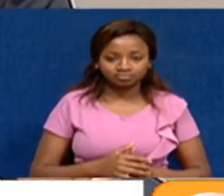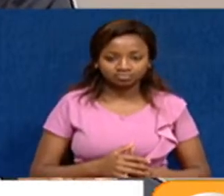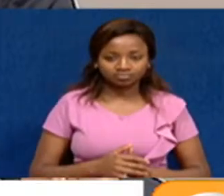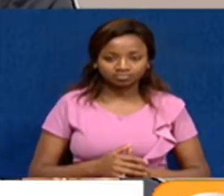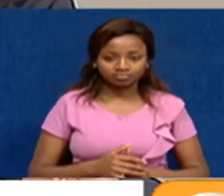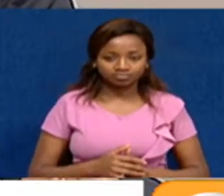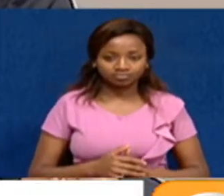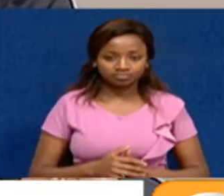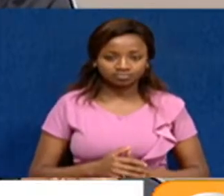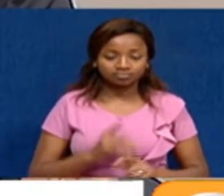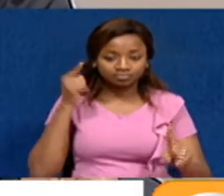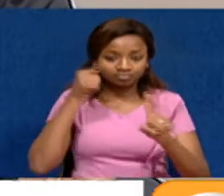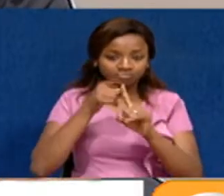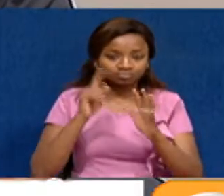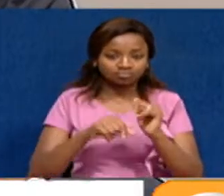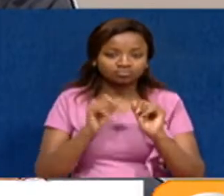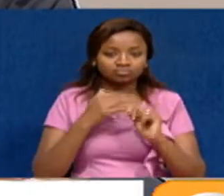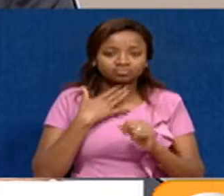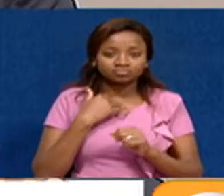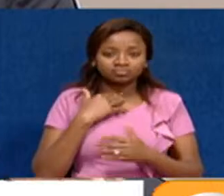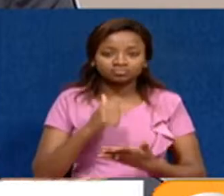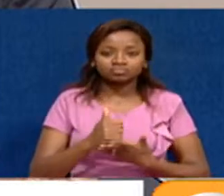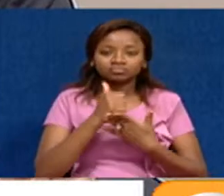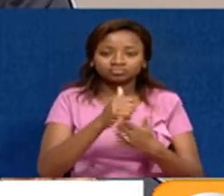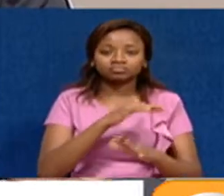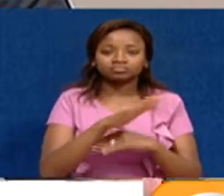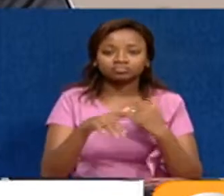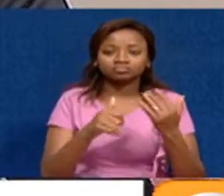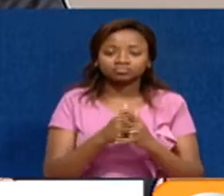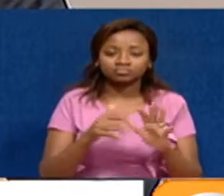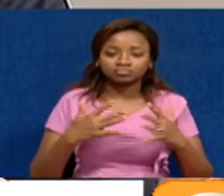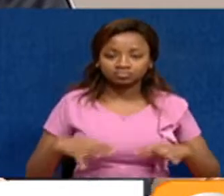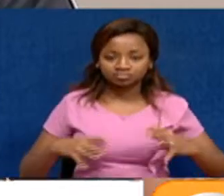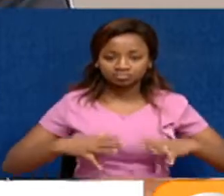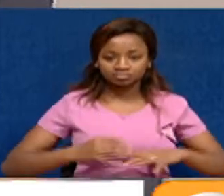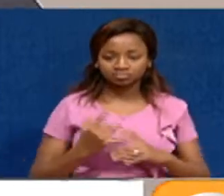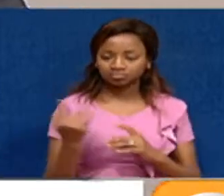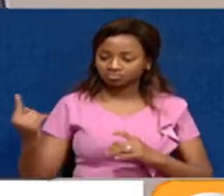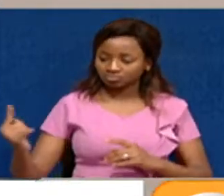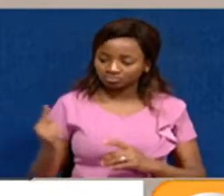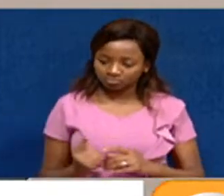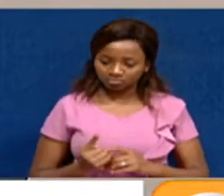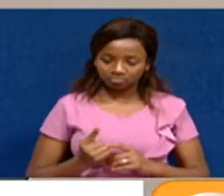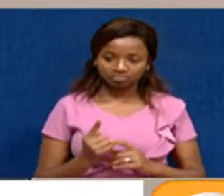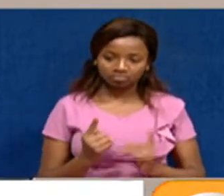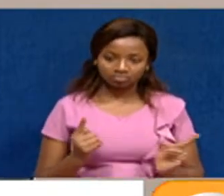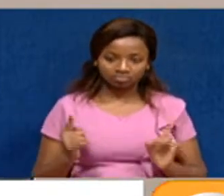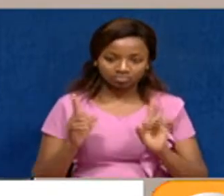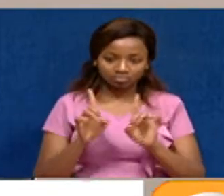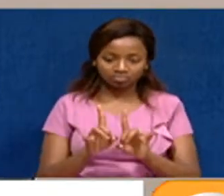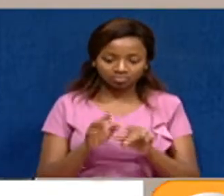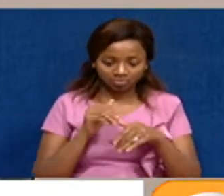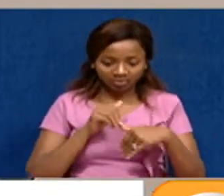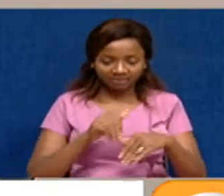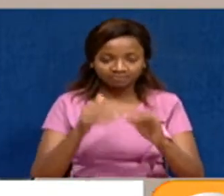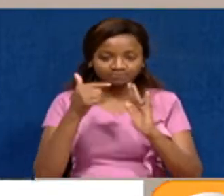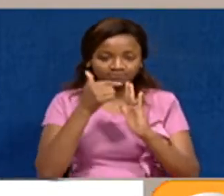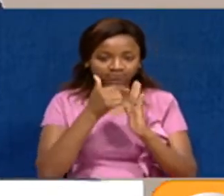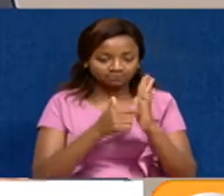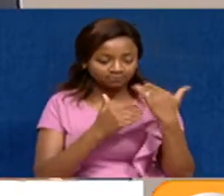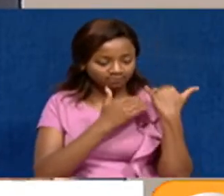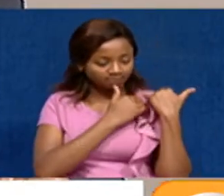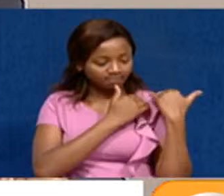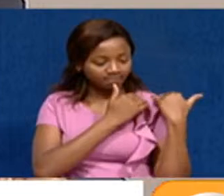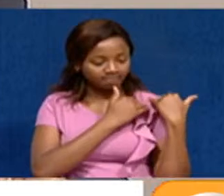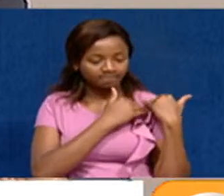That's the intent of the caretaker. It was nothing to mingle with anybody else. Just come in, go as per the mandate, you see,